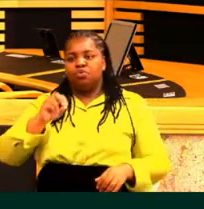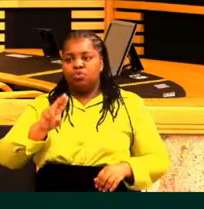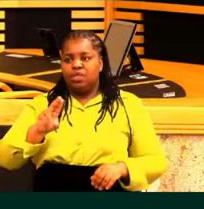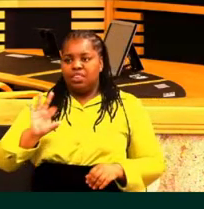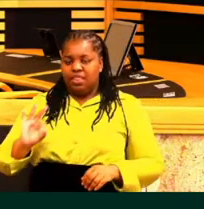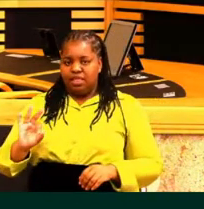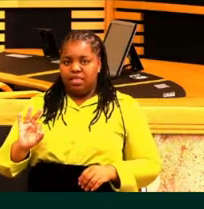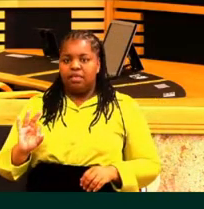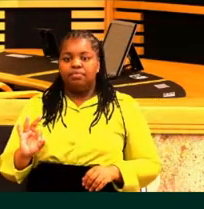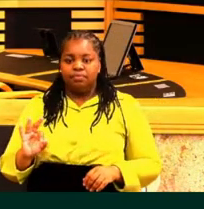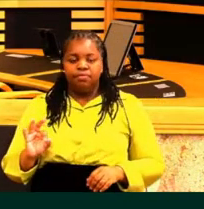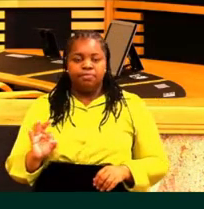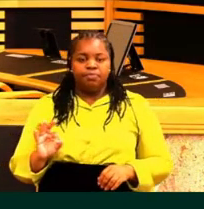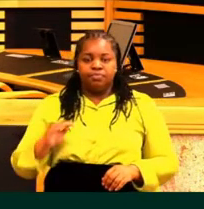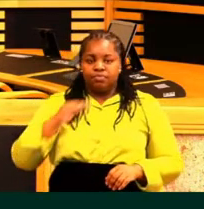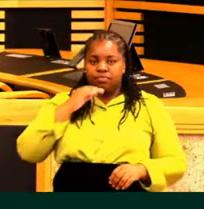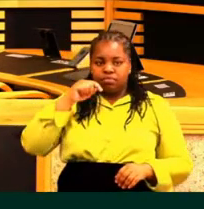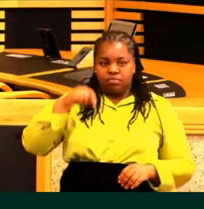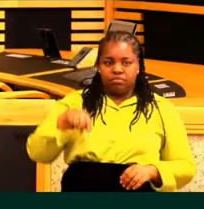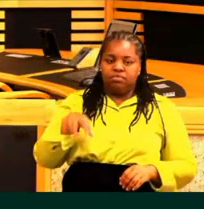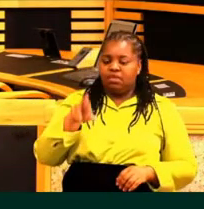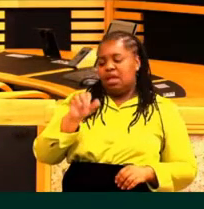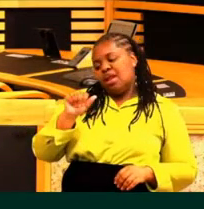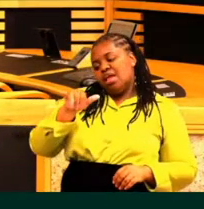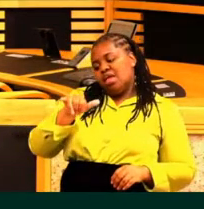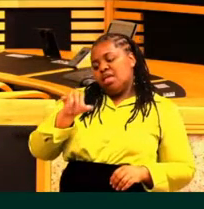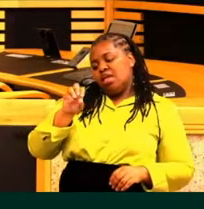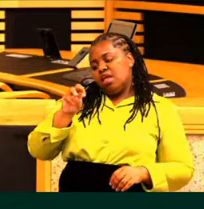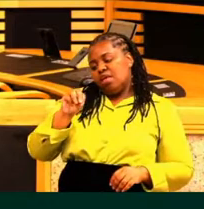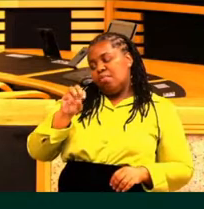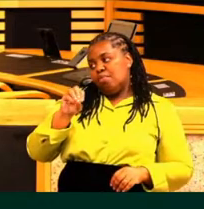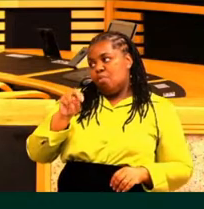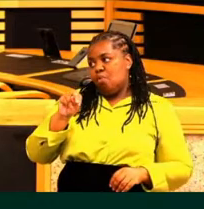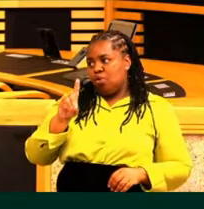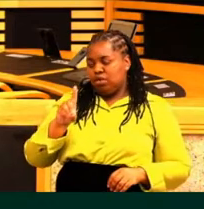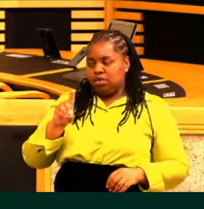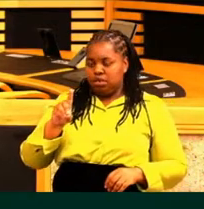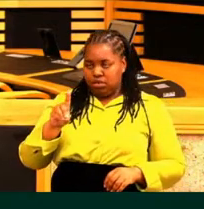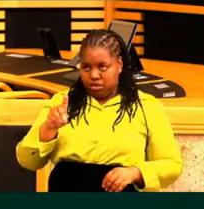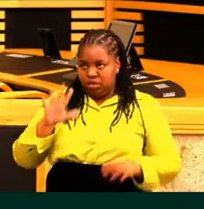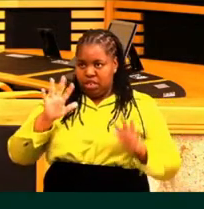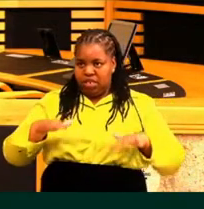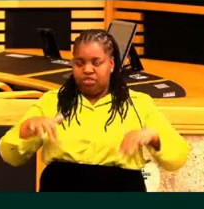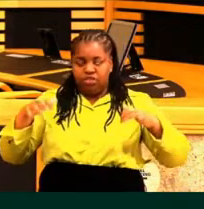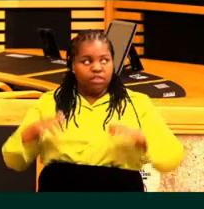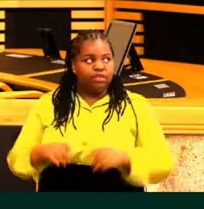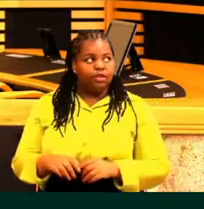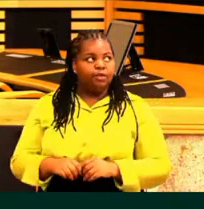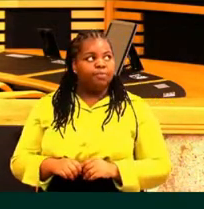at this Raymond timislava chamber of the richest legislature